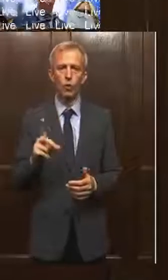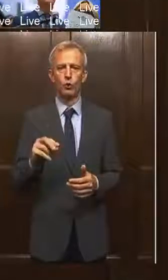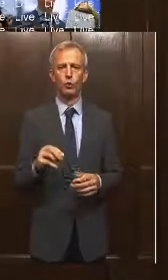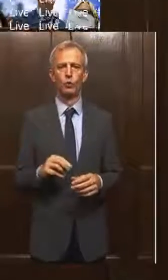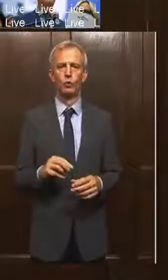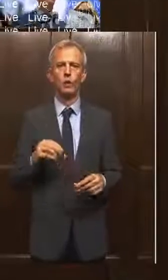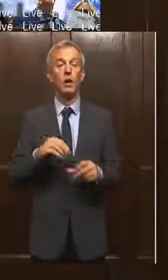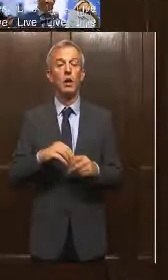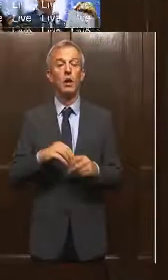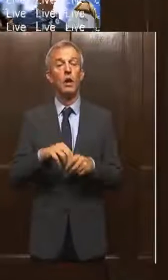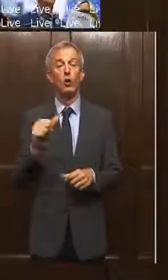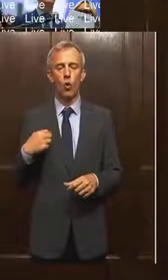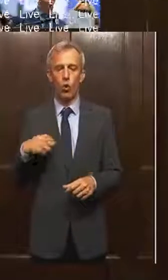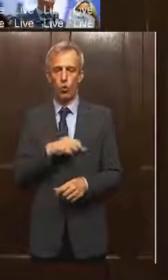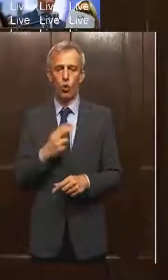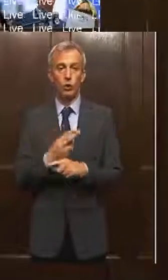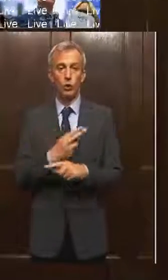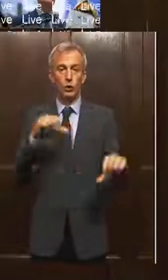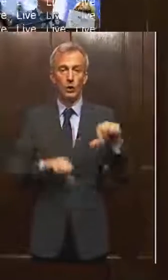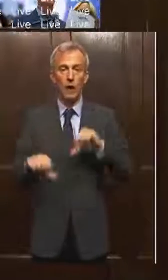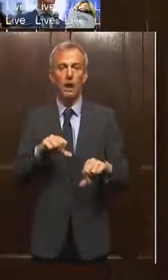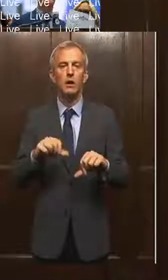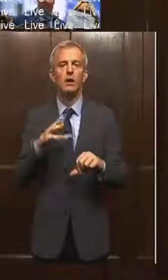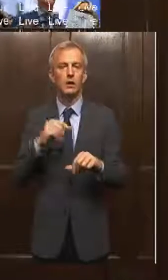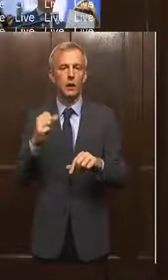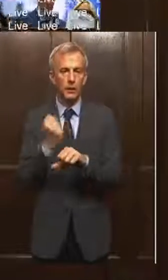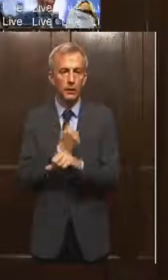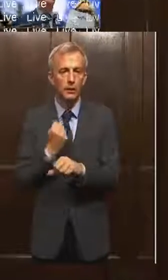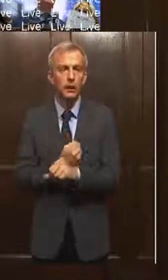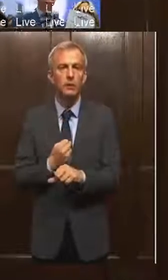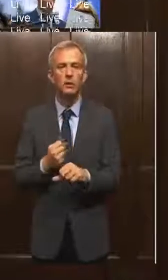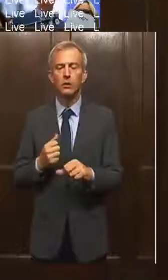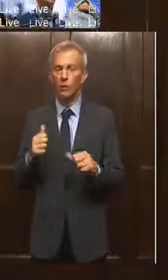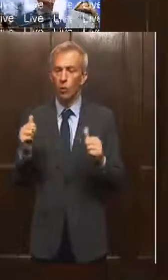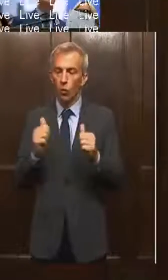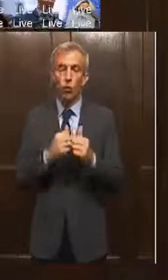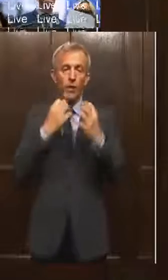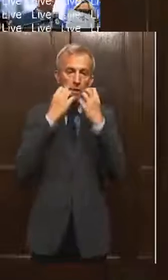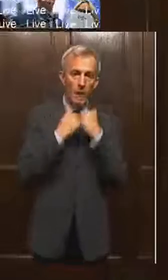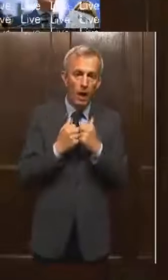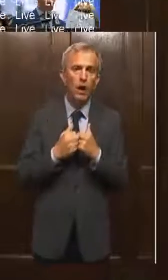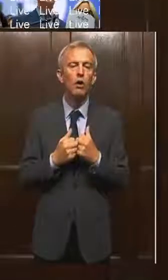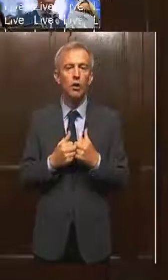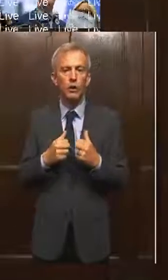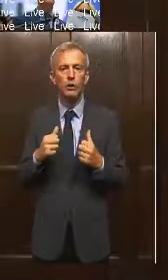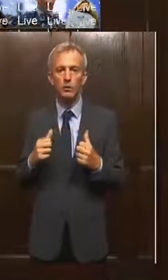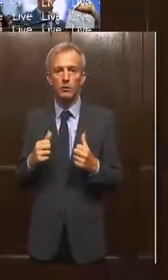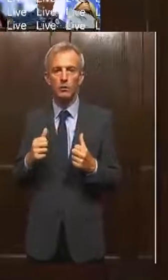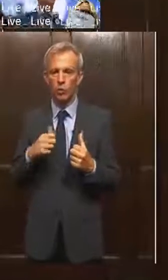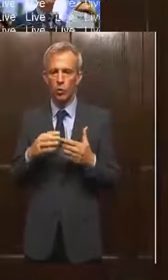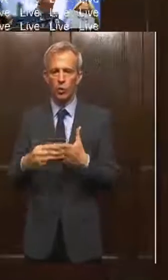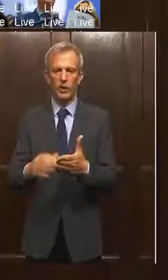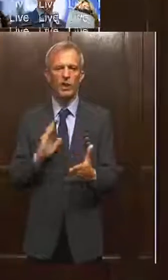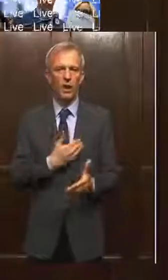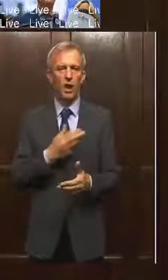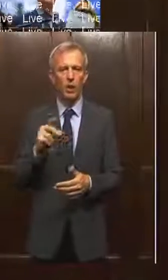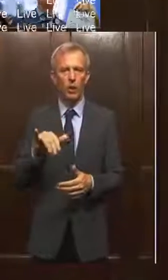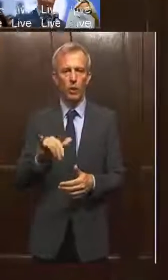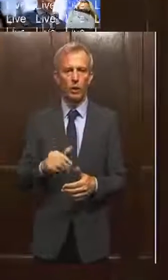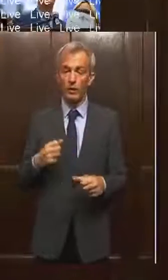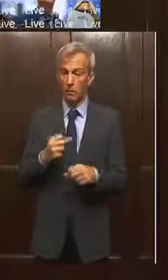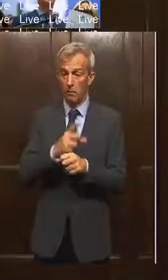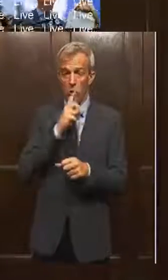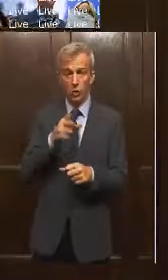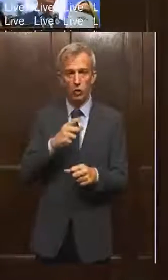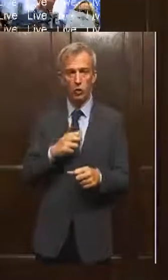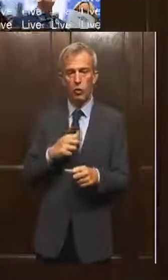we are using science and statistics together with caring and compassion to lead our way. By keeping each other safe